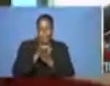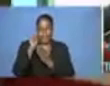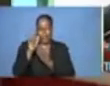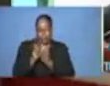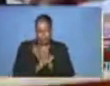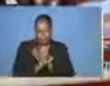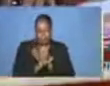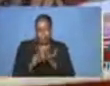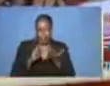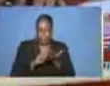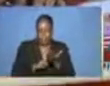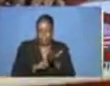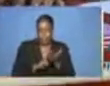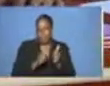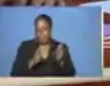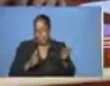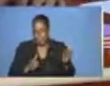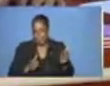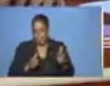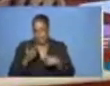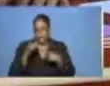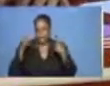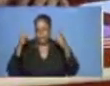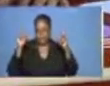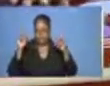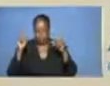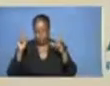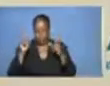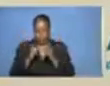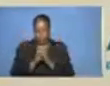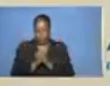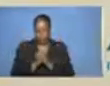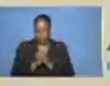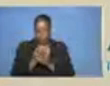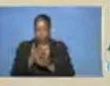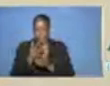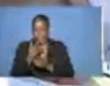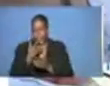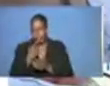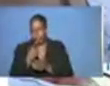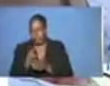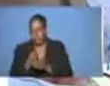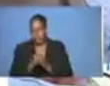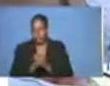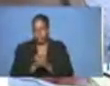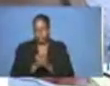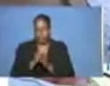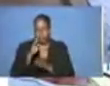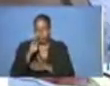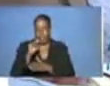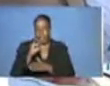foundation for the signing was laid following a successful launch of its initiative, Taste and Tell. BAIC